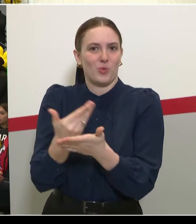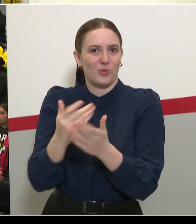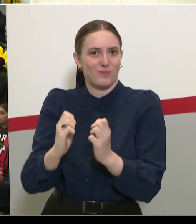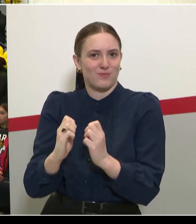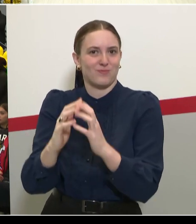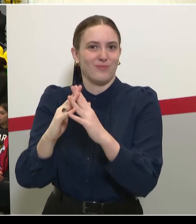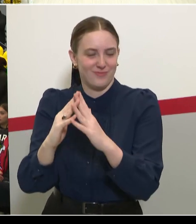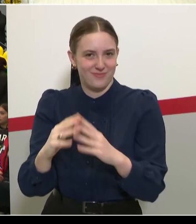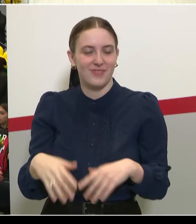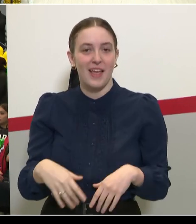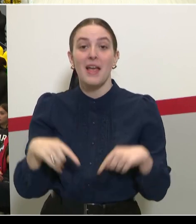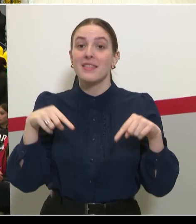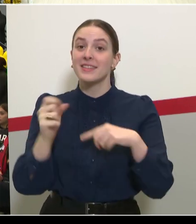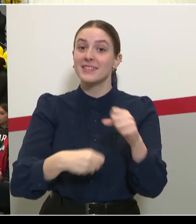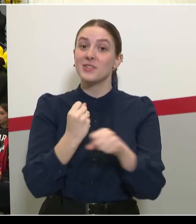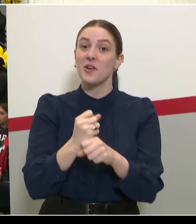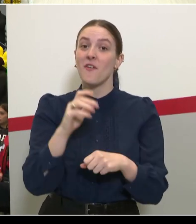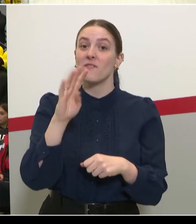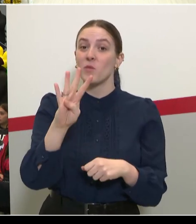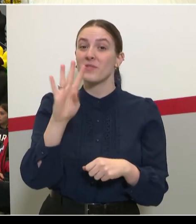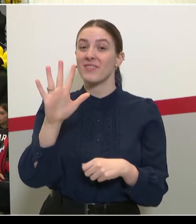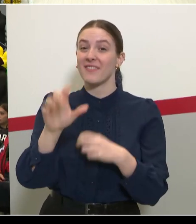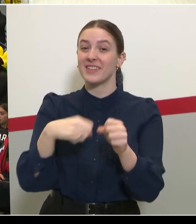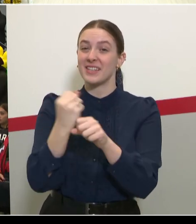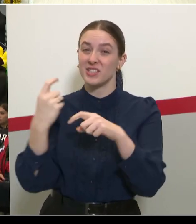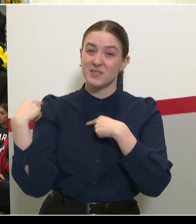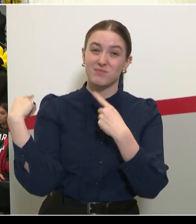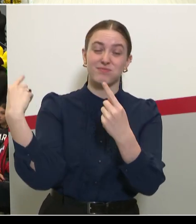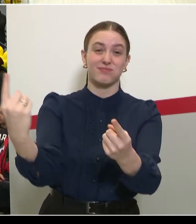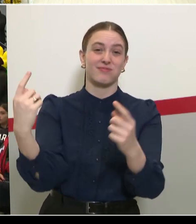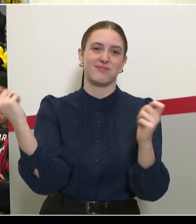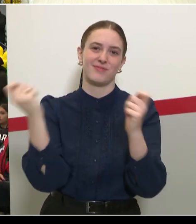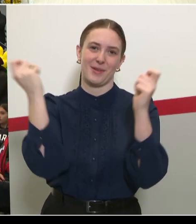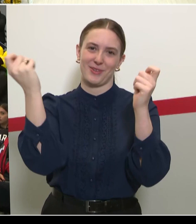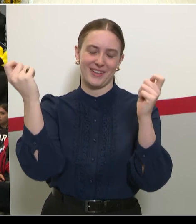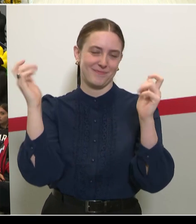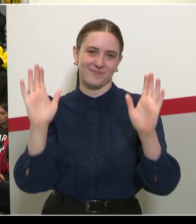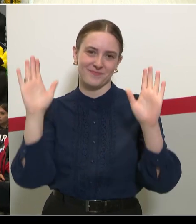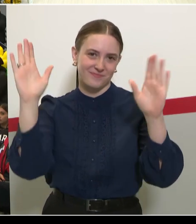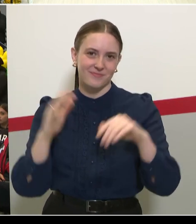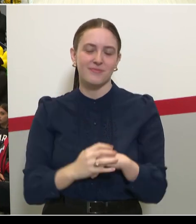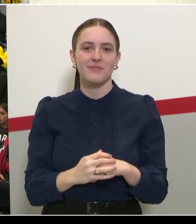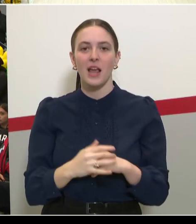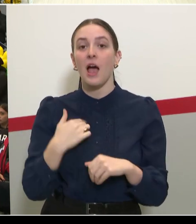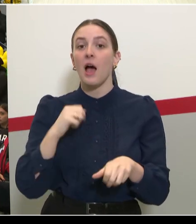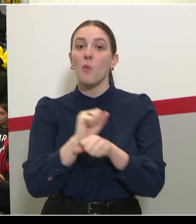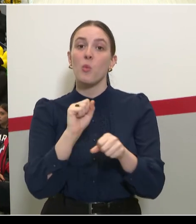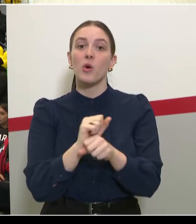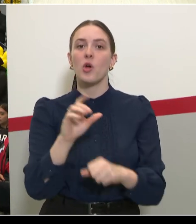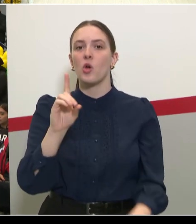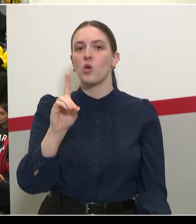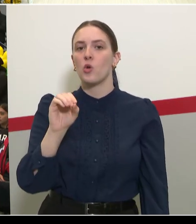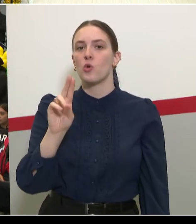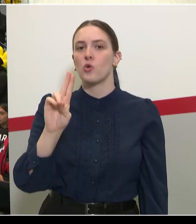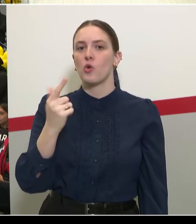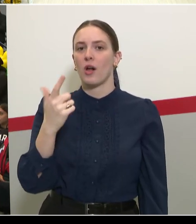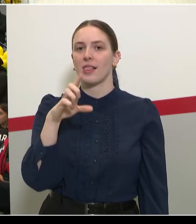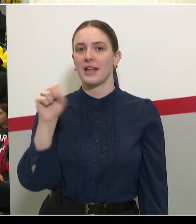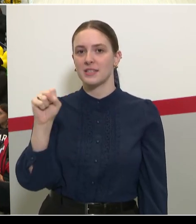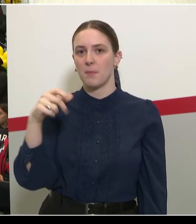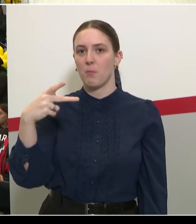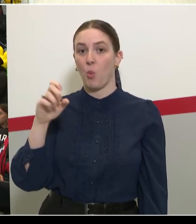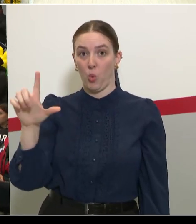this year, which is incredible. I worked at Douglas Pool over in Anacostia in the locker room when I was